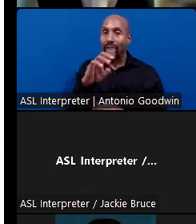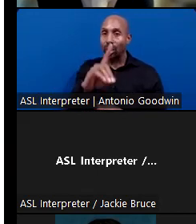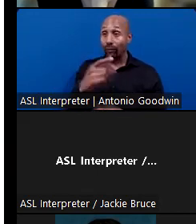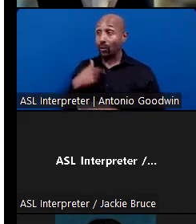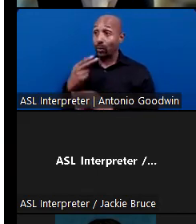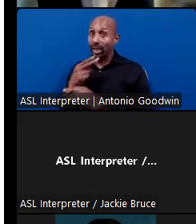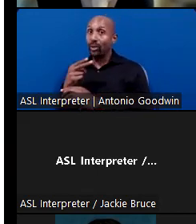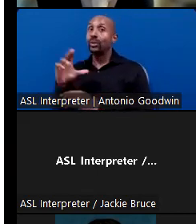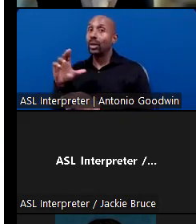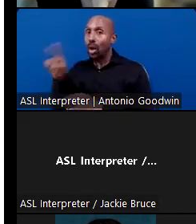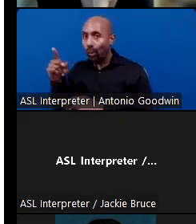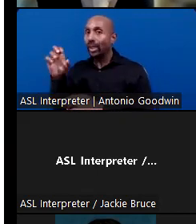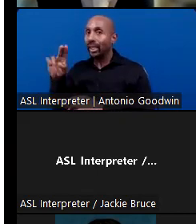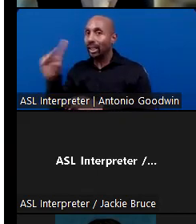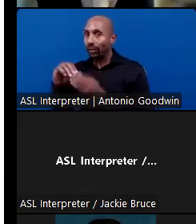it's confusing.